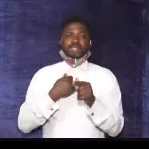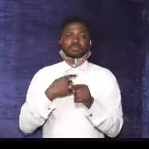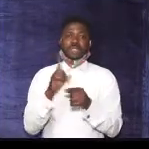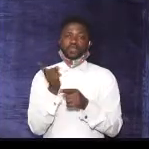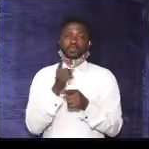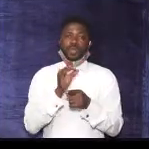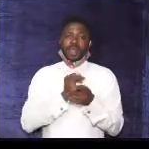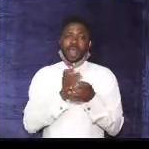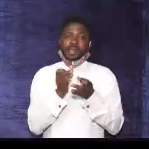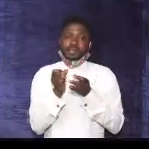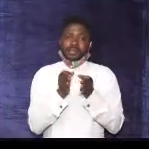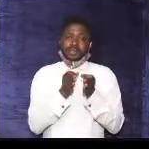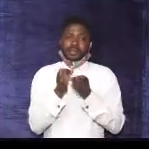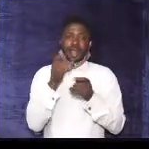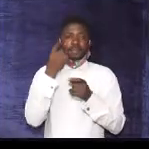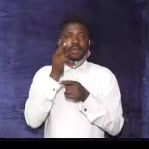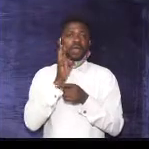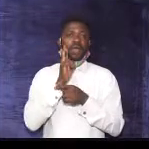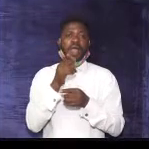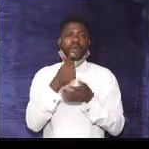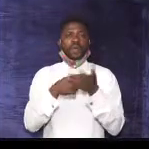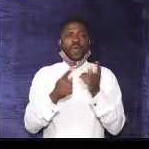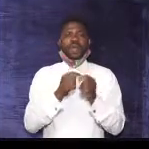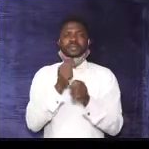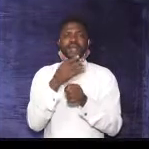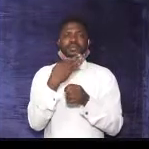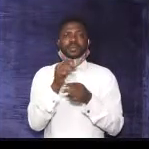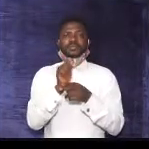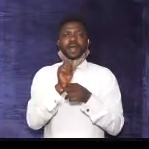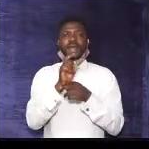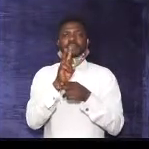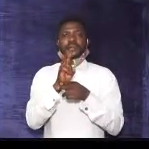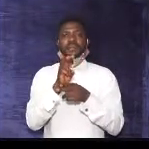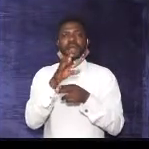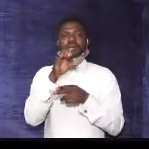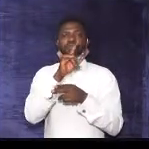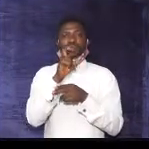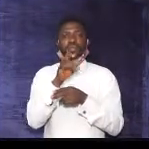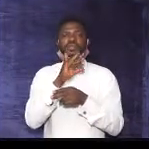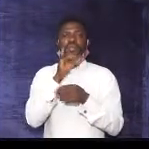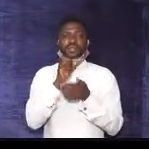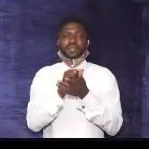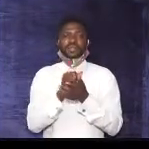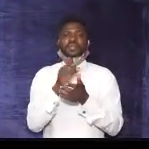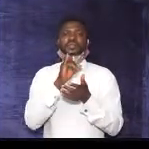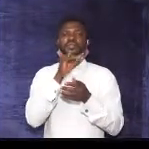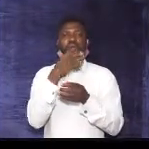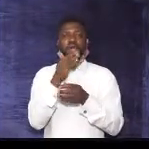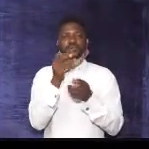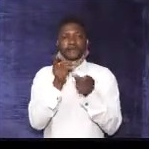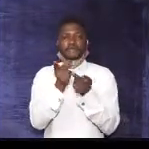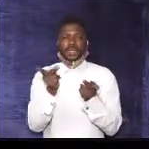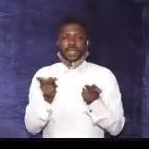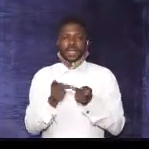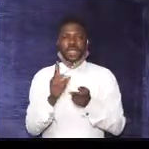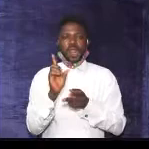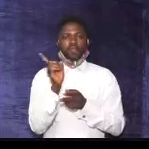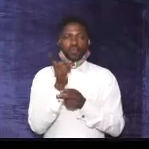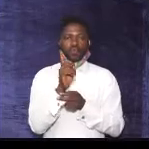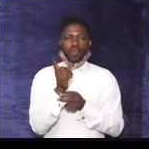to meet me where I described for her. What type of adverbial clause is that? Clause of